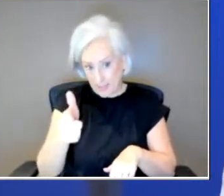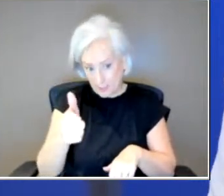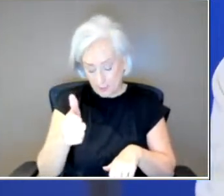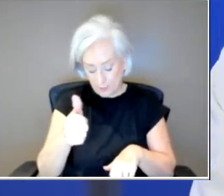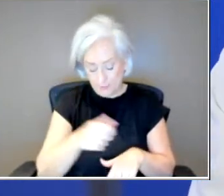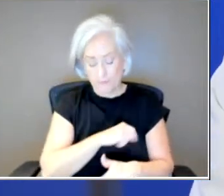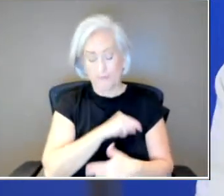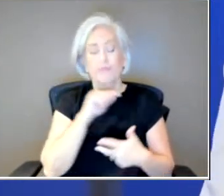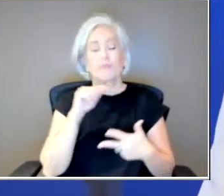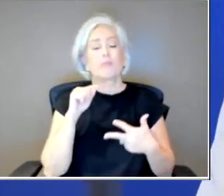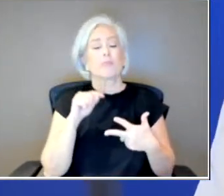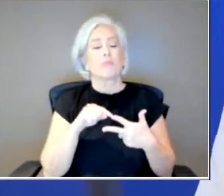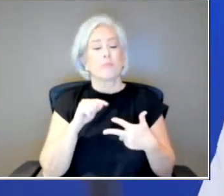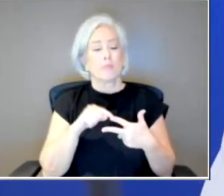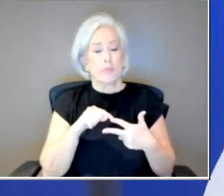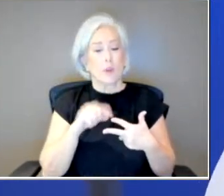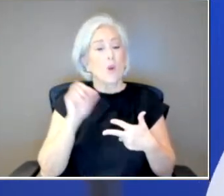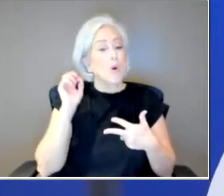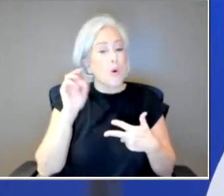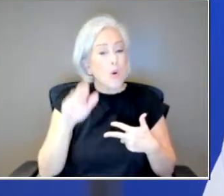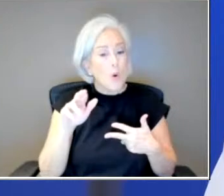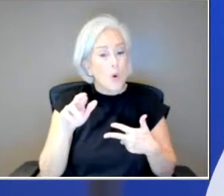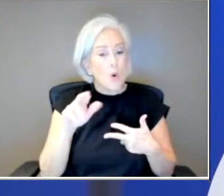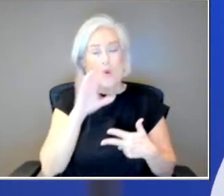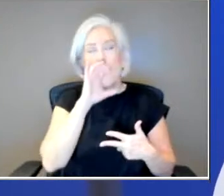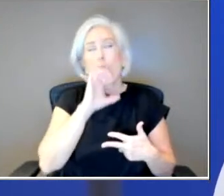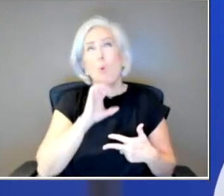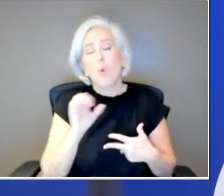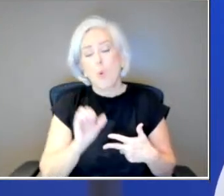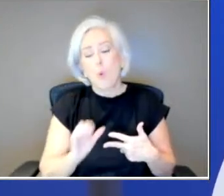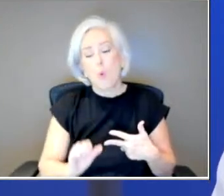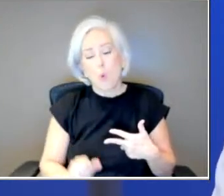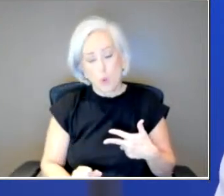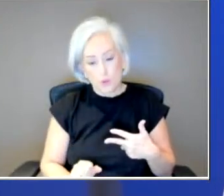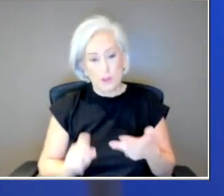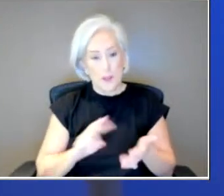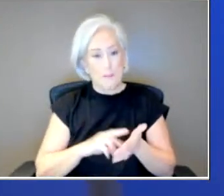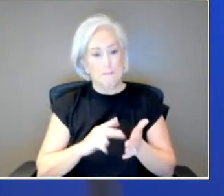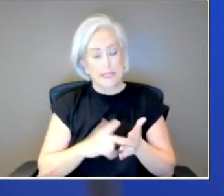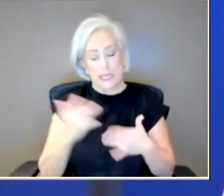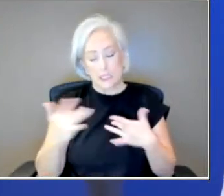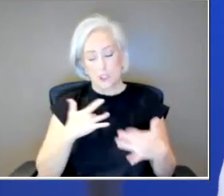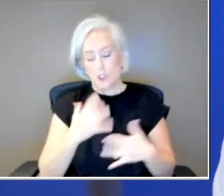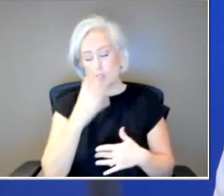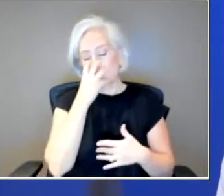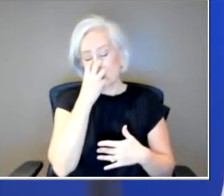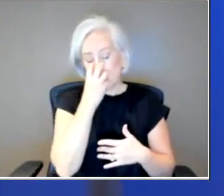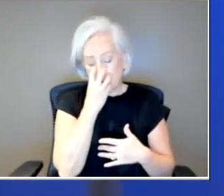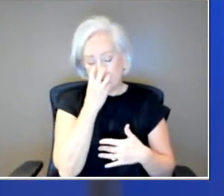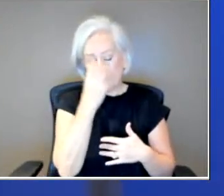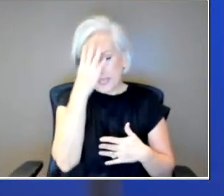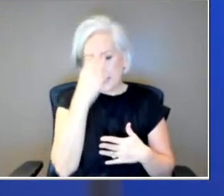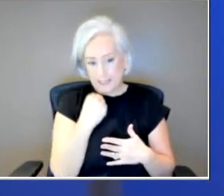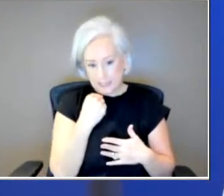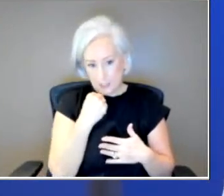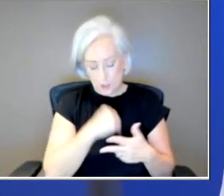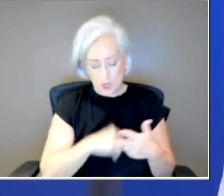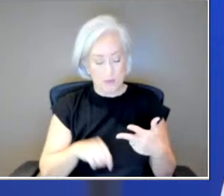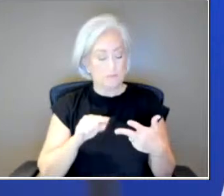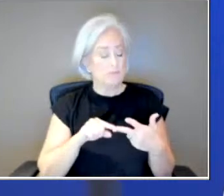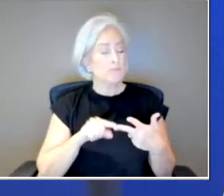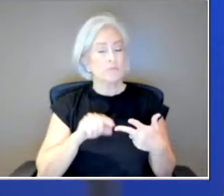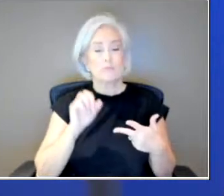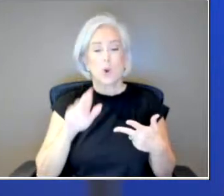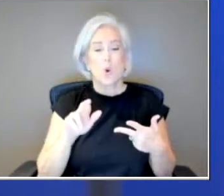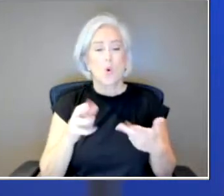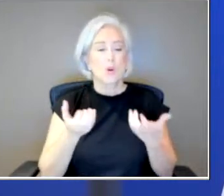to, or real old when they're worried about the anesthesia. Or if you just don't want to deal with those comorbidities or